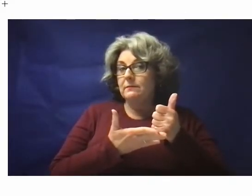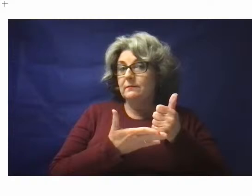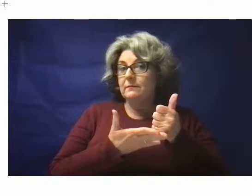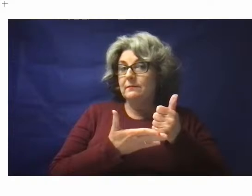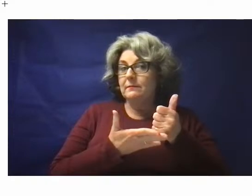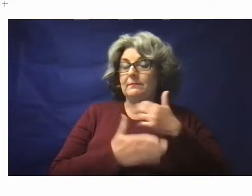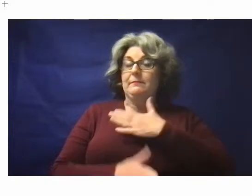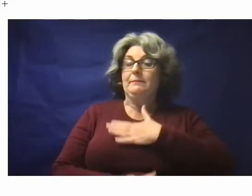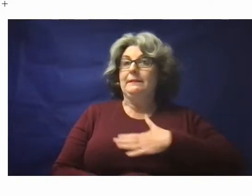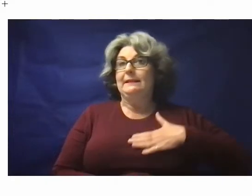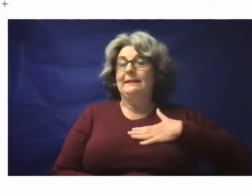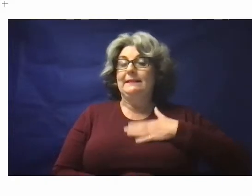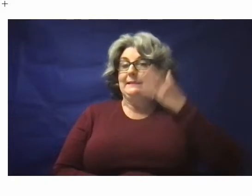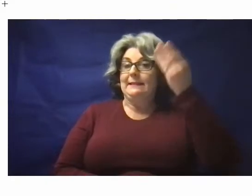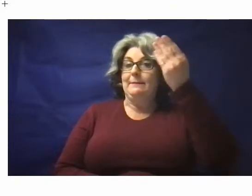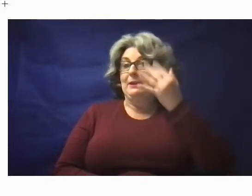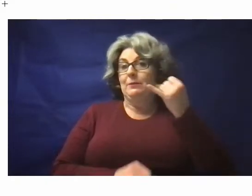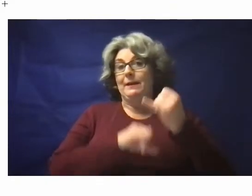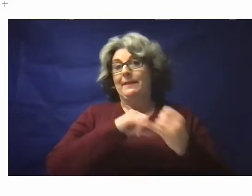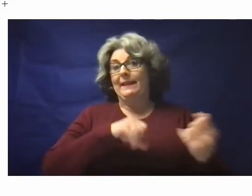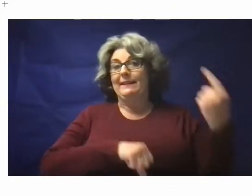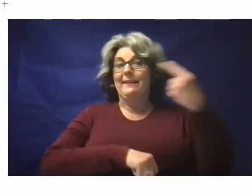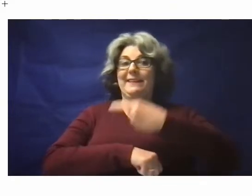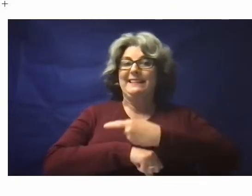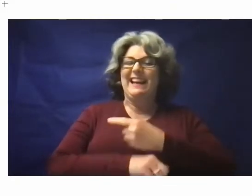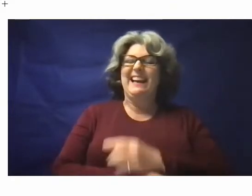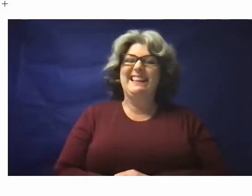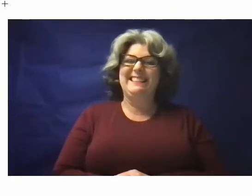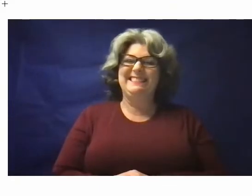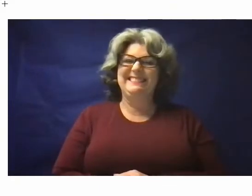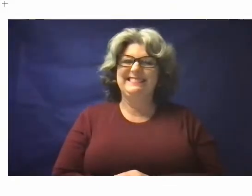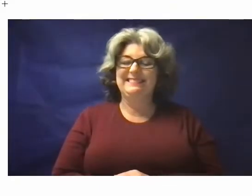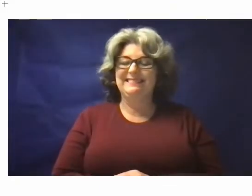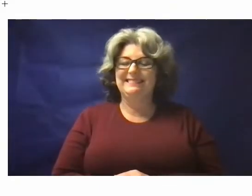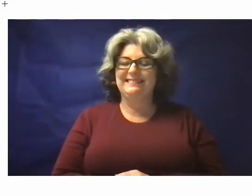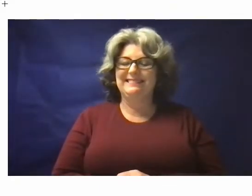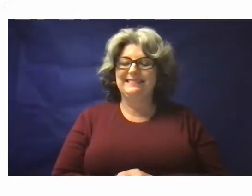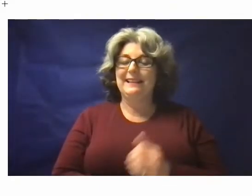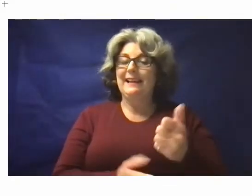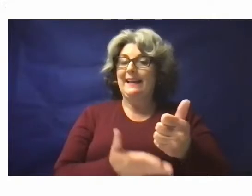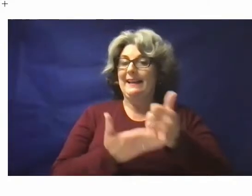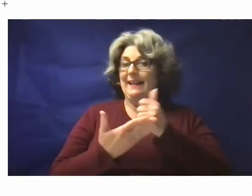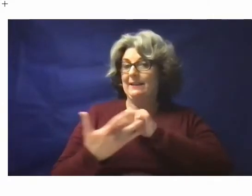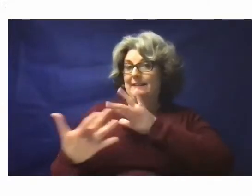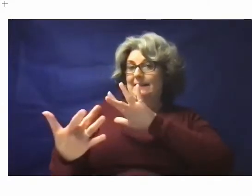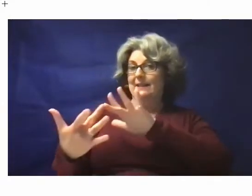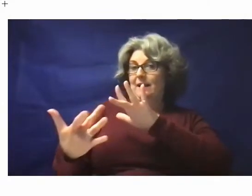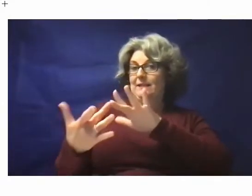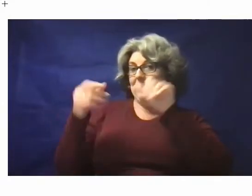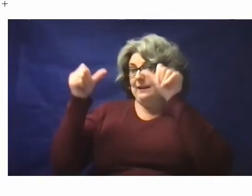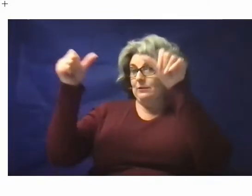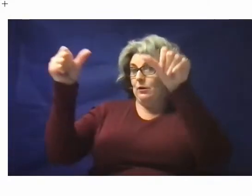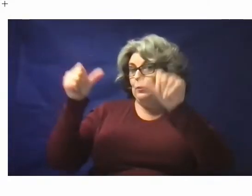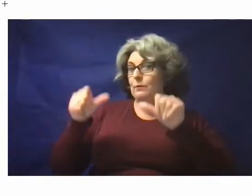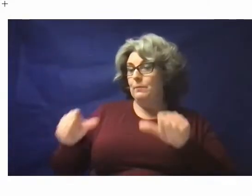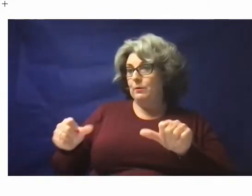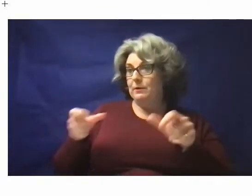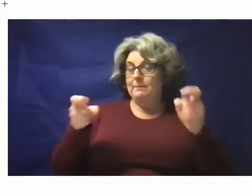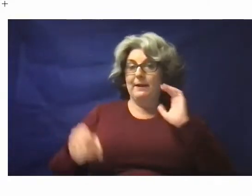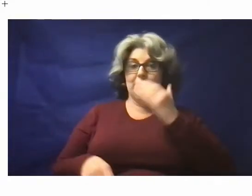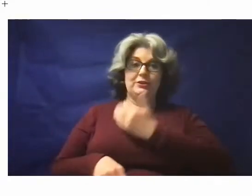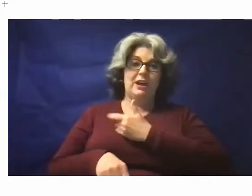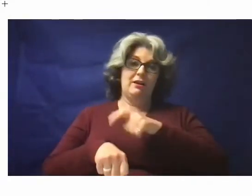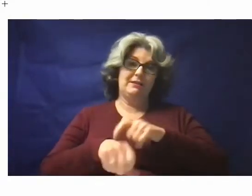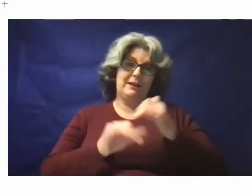day, because that helps us as a contacts on the poster to manage our time as well